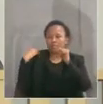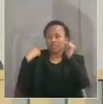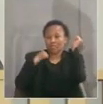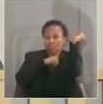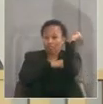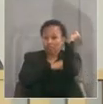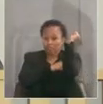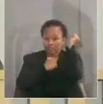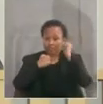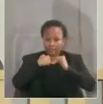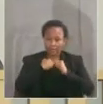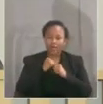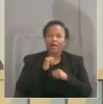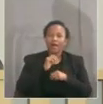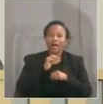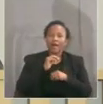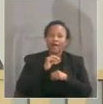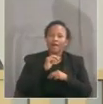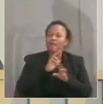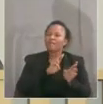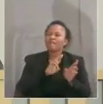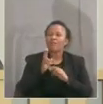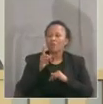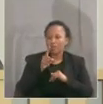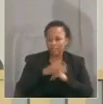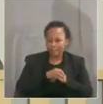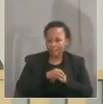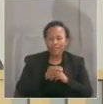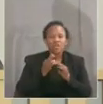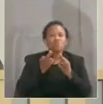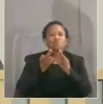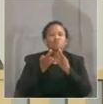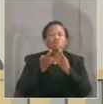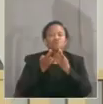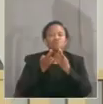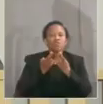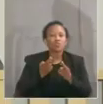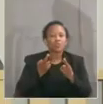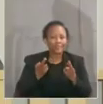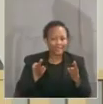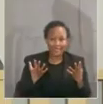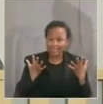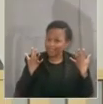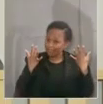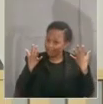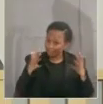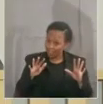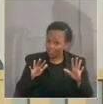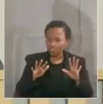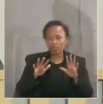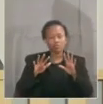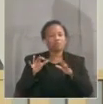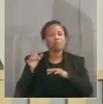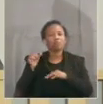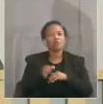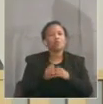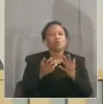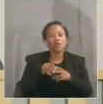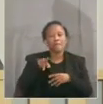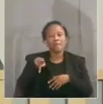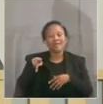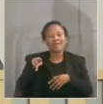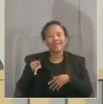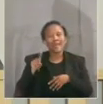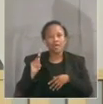that the resources that were deployed in the PKTT